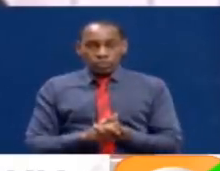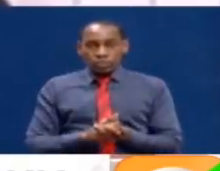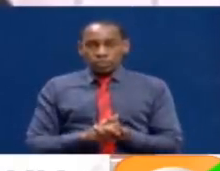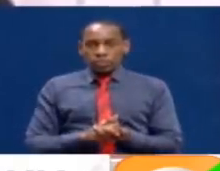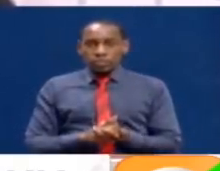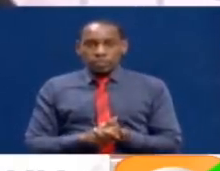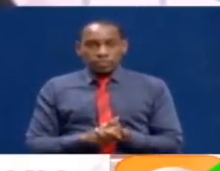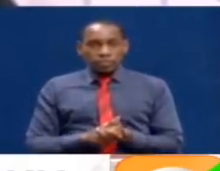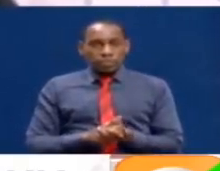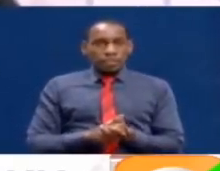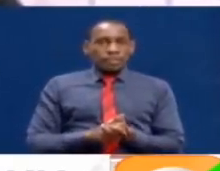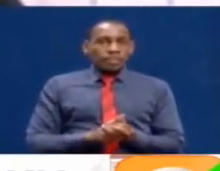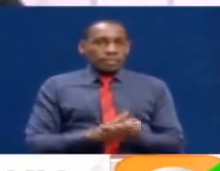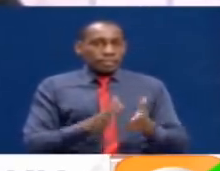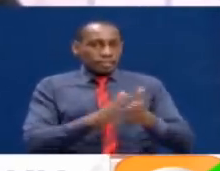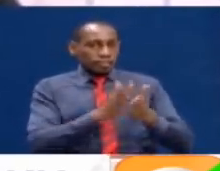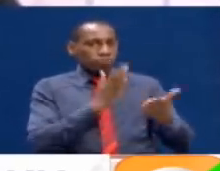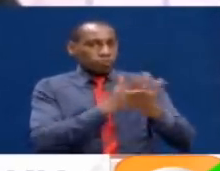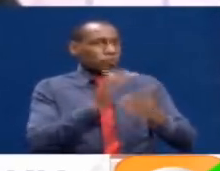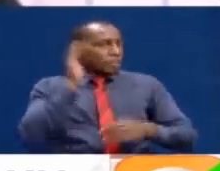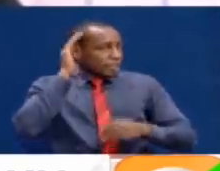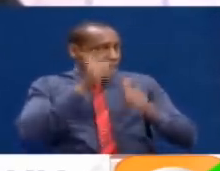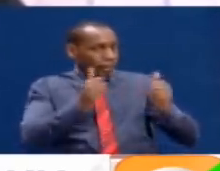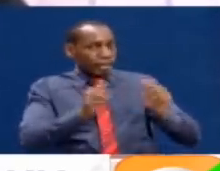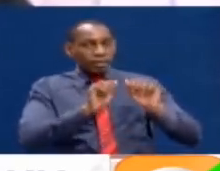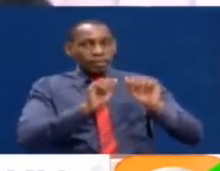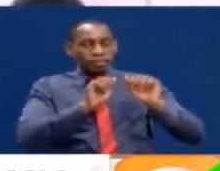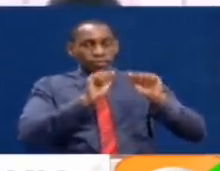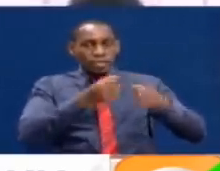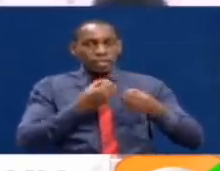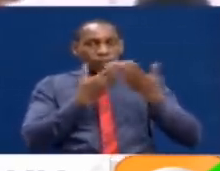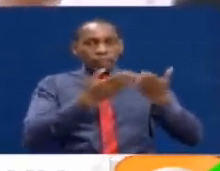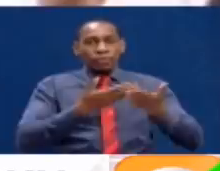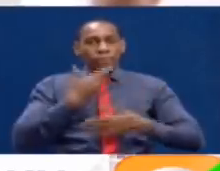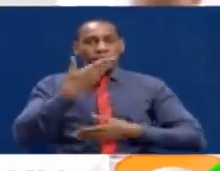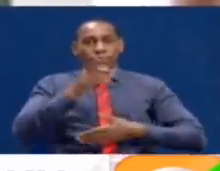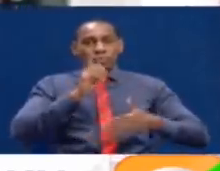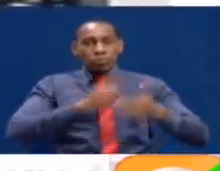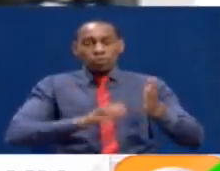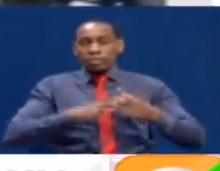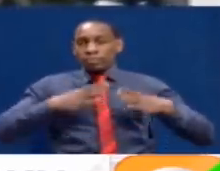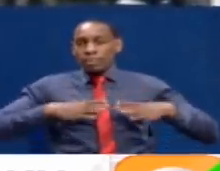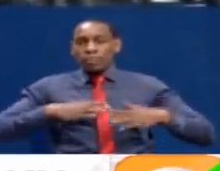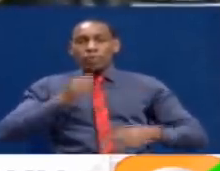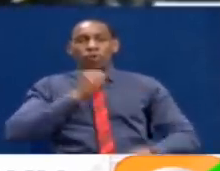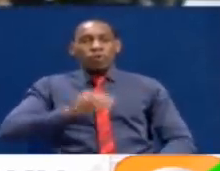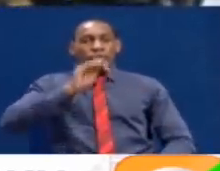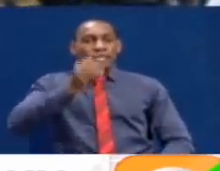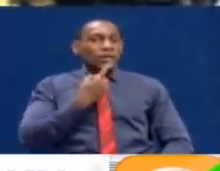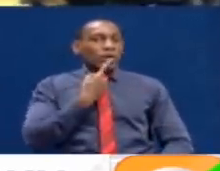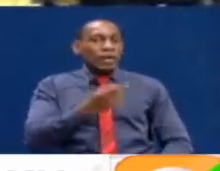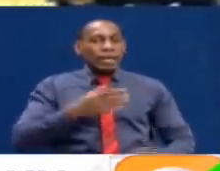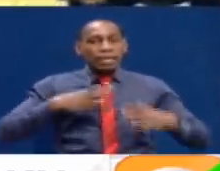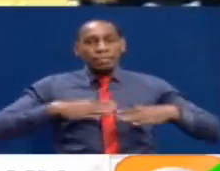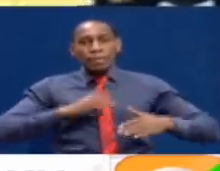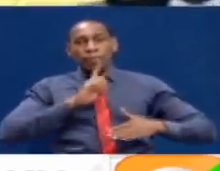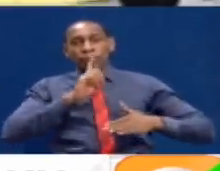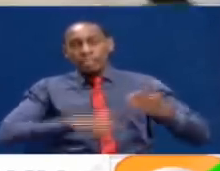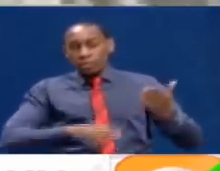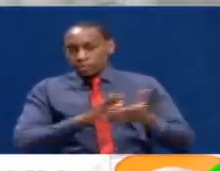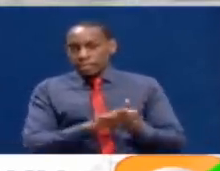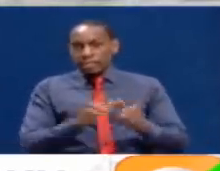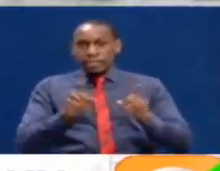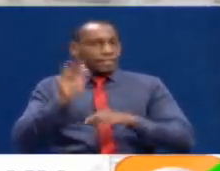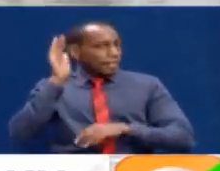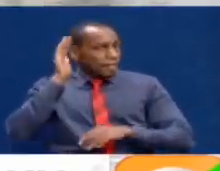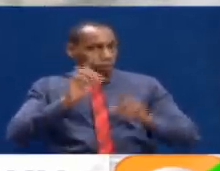Francis, I trust you can still hear me. Briefly tell me this. What was the response of residents of Old Town to this directive? What are they telling you?